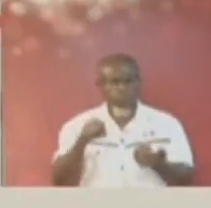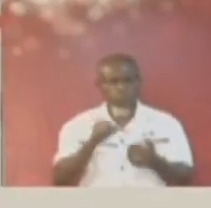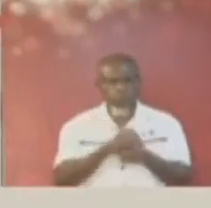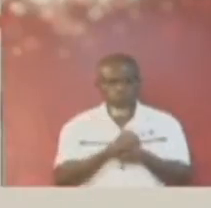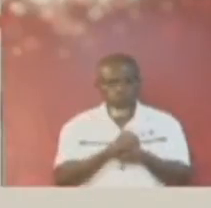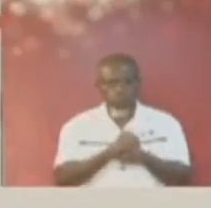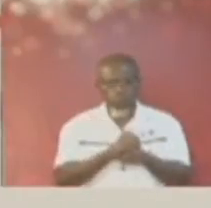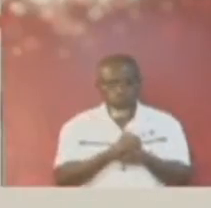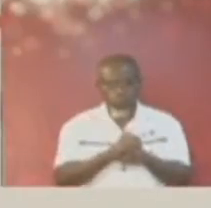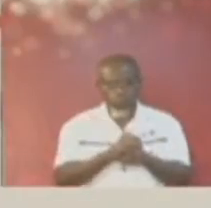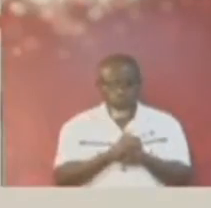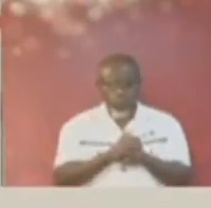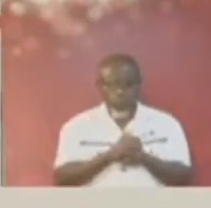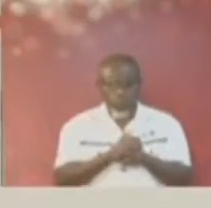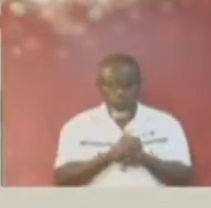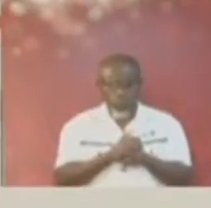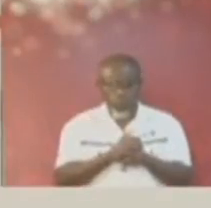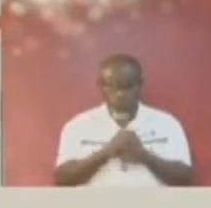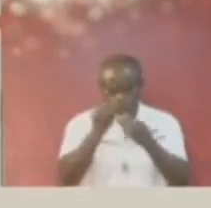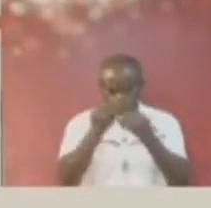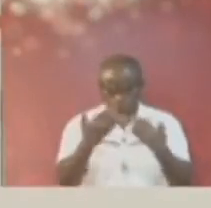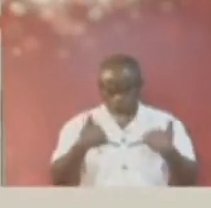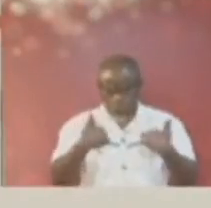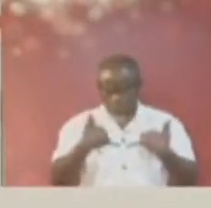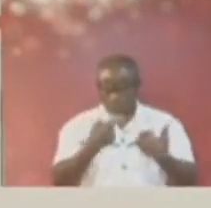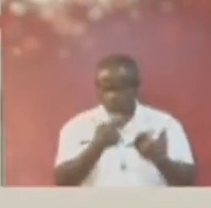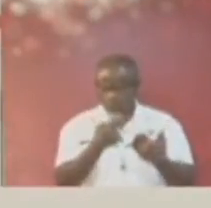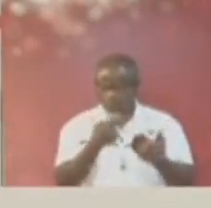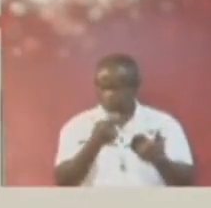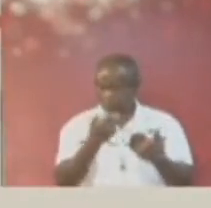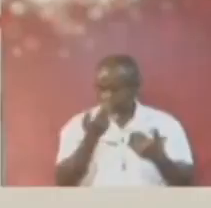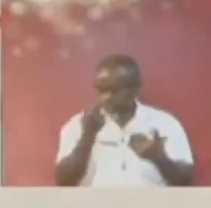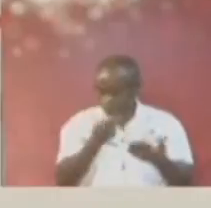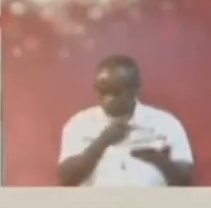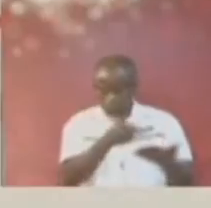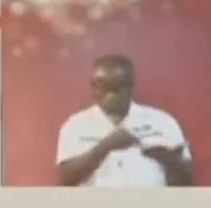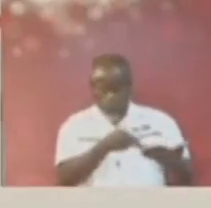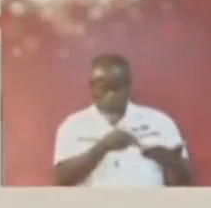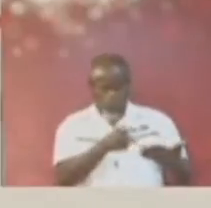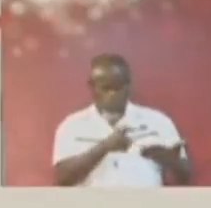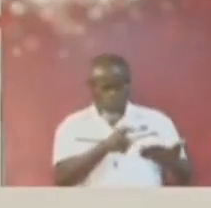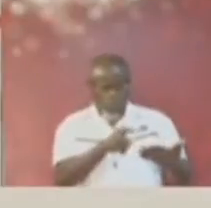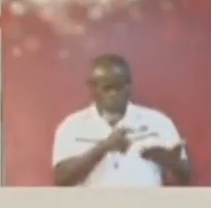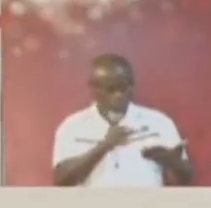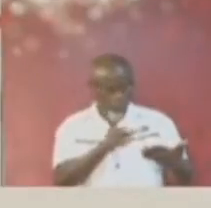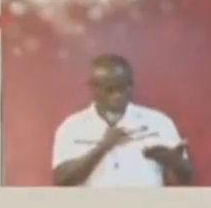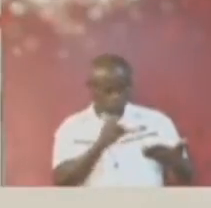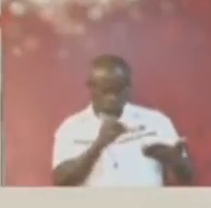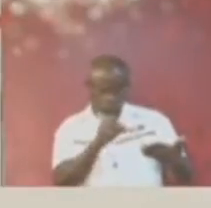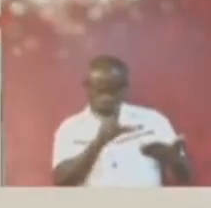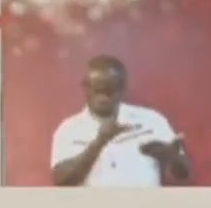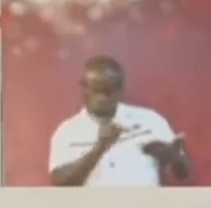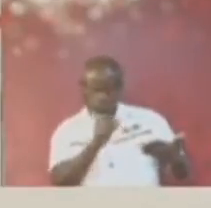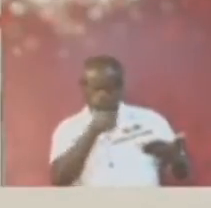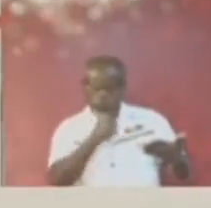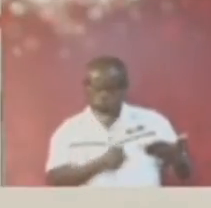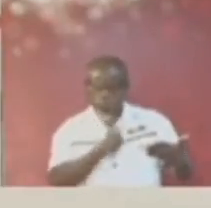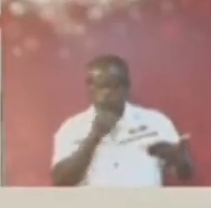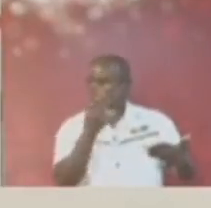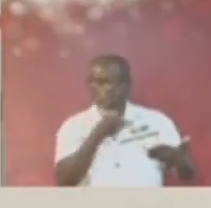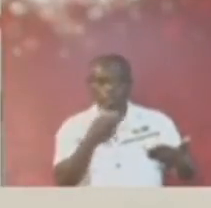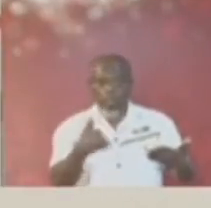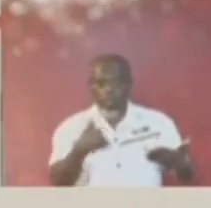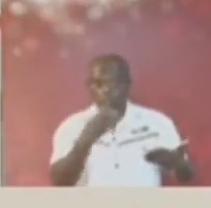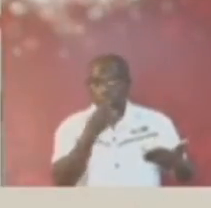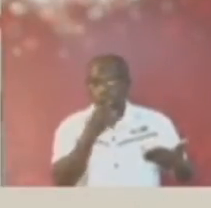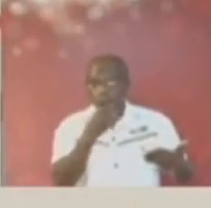about age 20, when the prevalence is about 4% of the population at that age. So as you get older, by